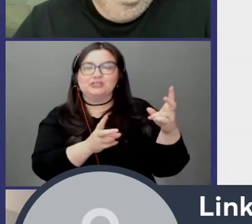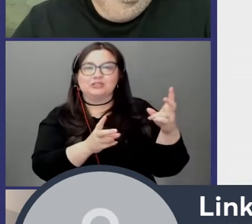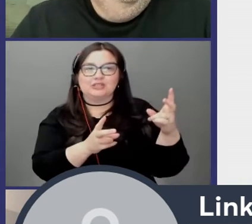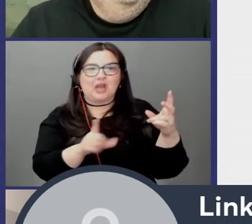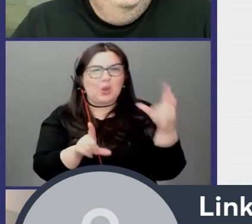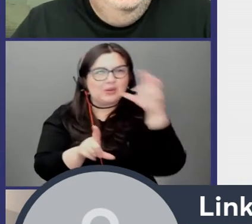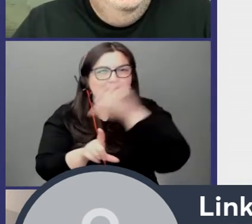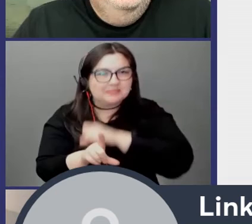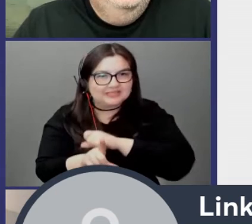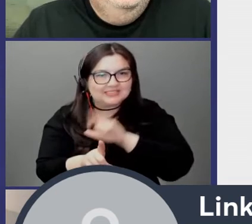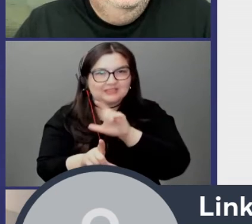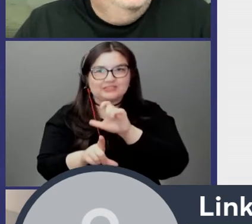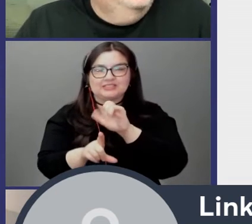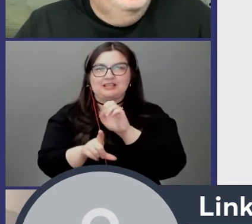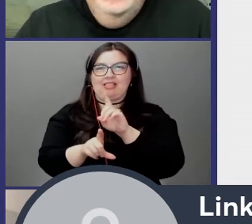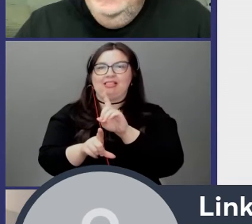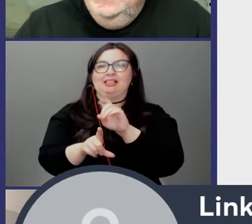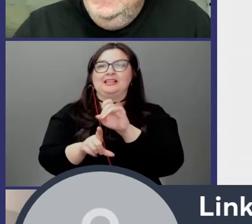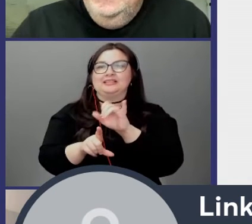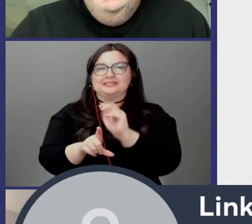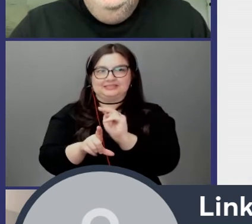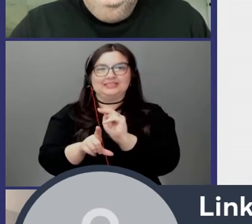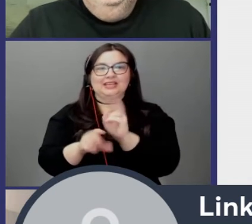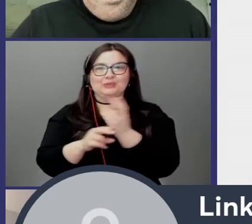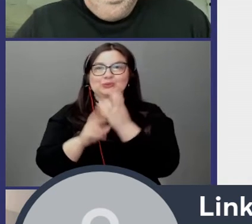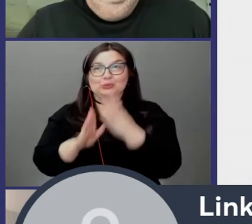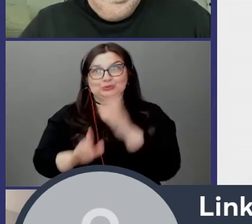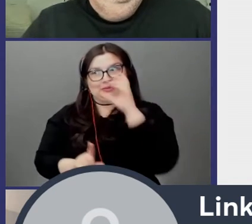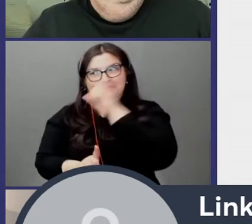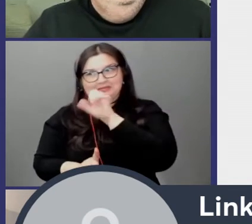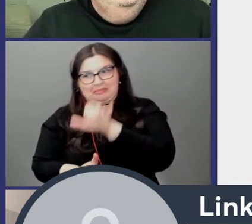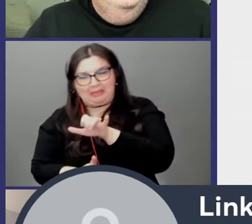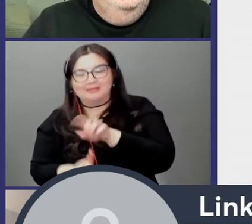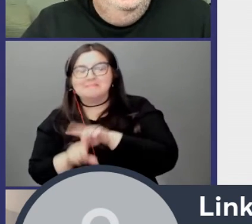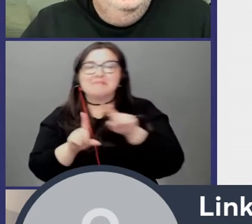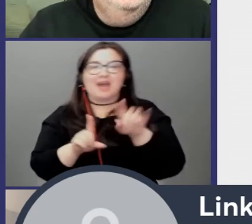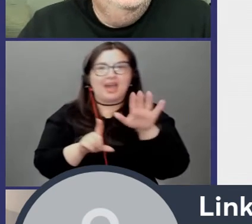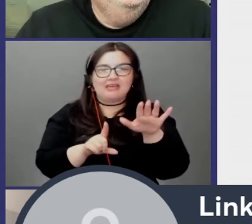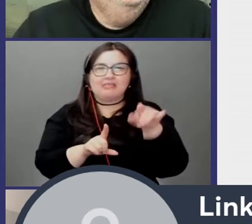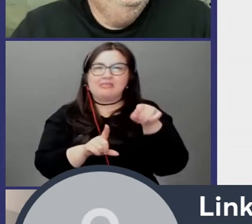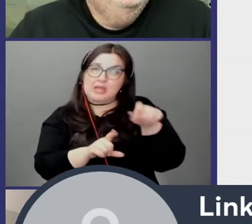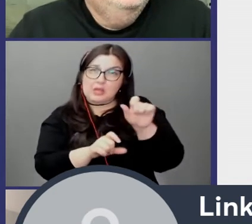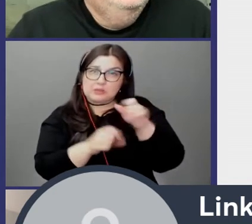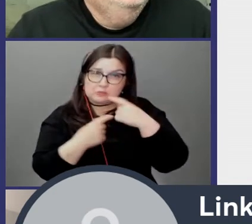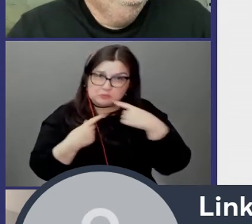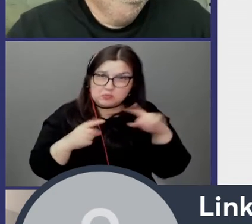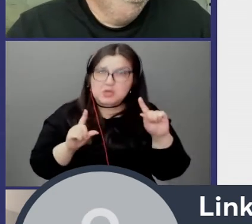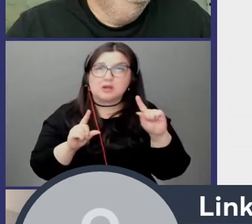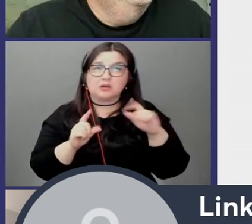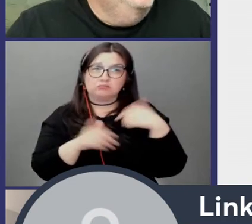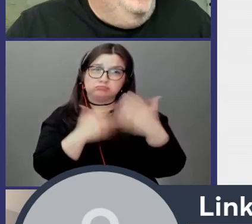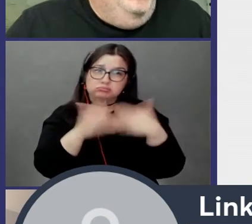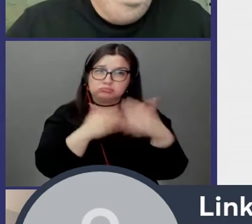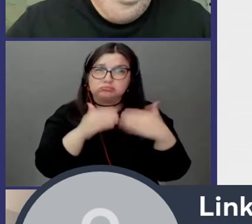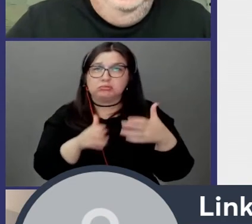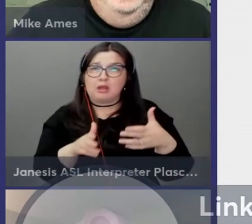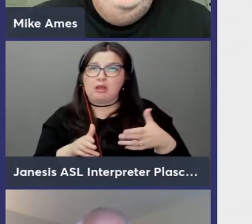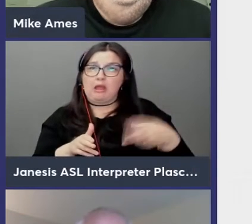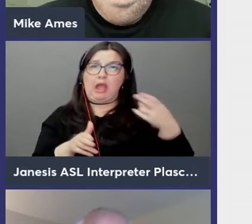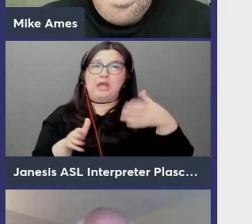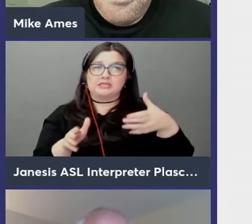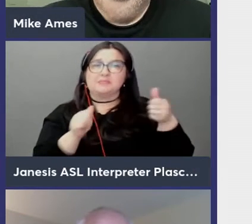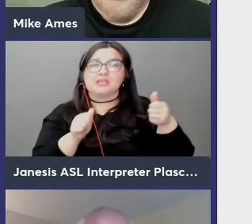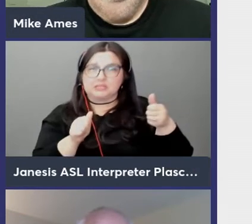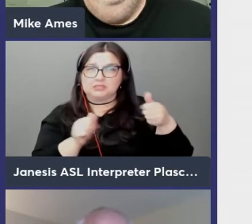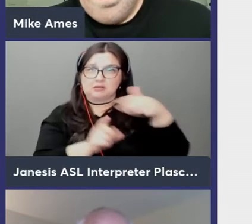our software back here. Does it work in a high-speed contact center environment. So essentially, I